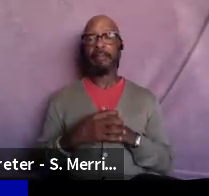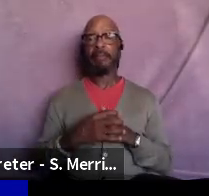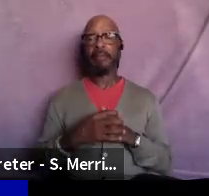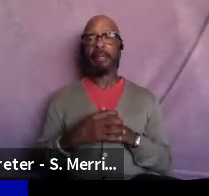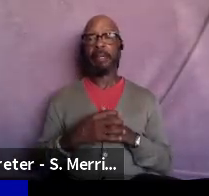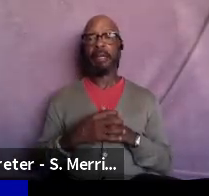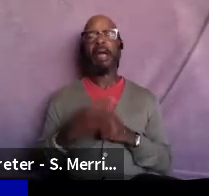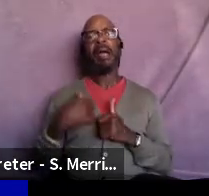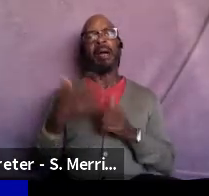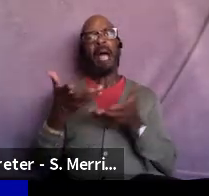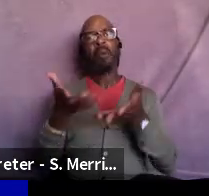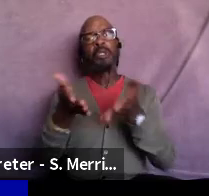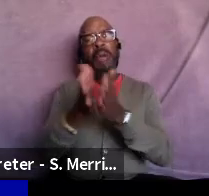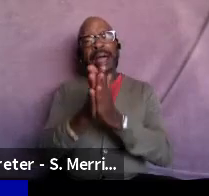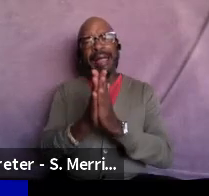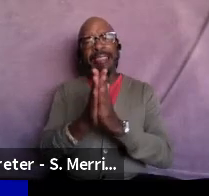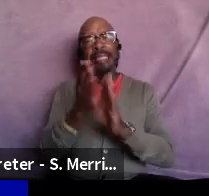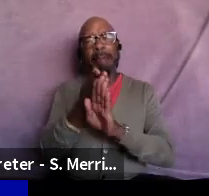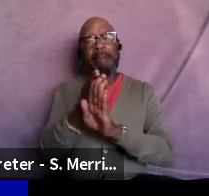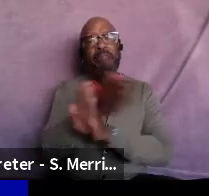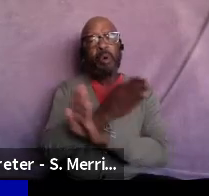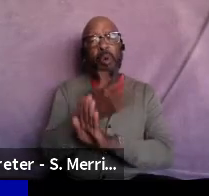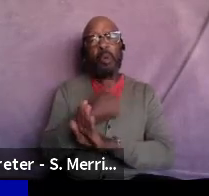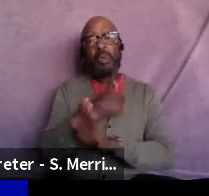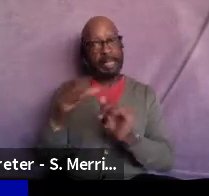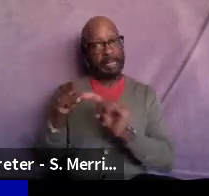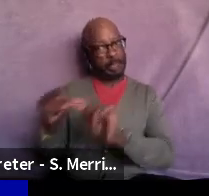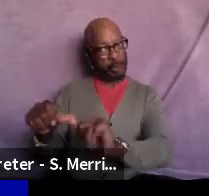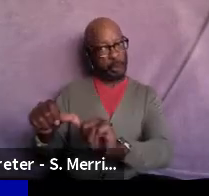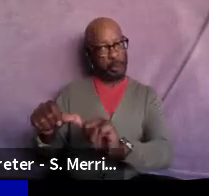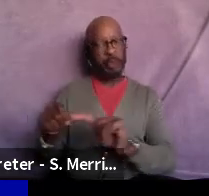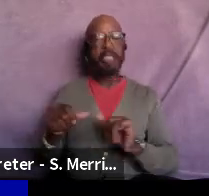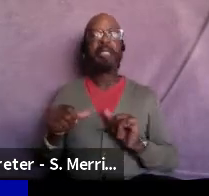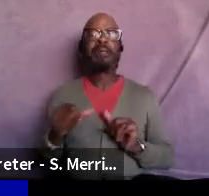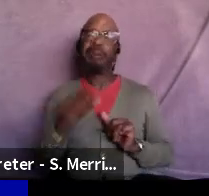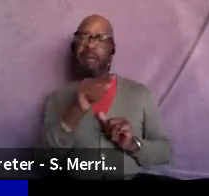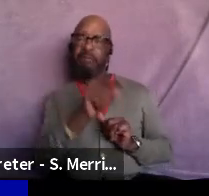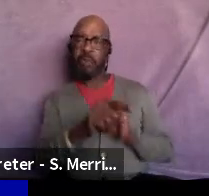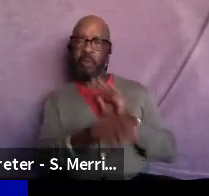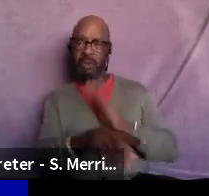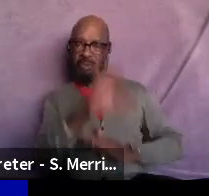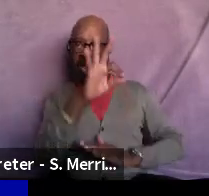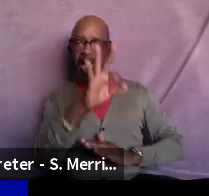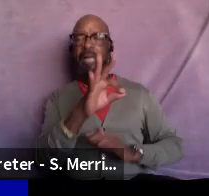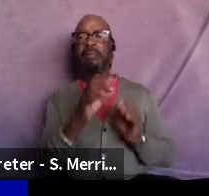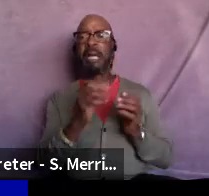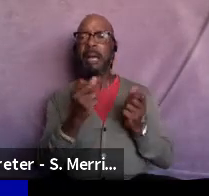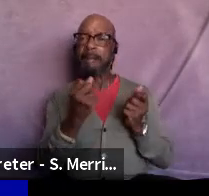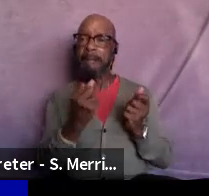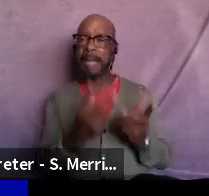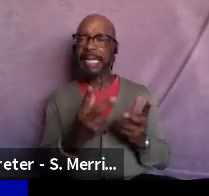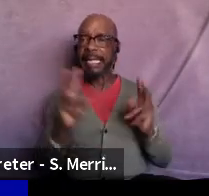I want to ask you before we continue on, have you been finding many issues yet